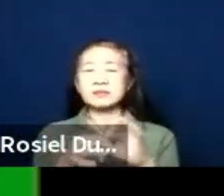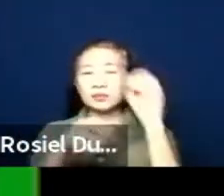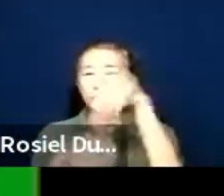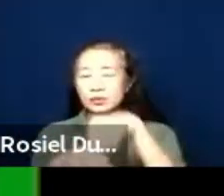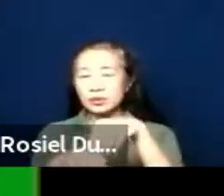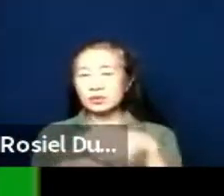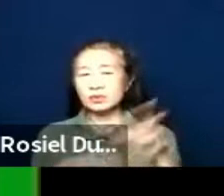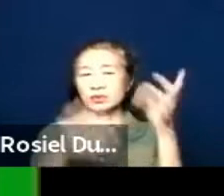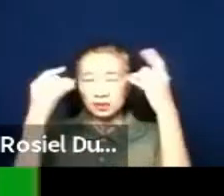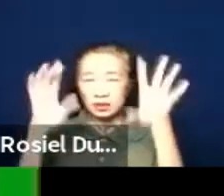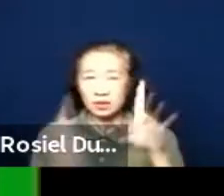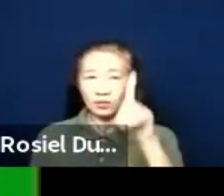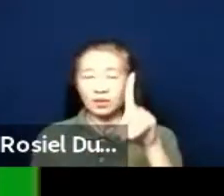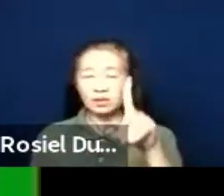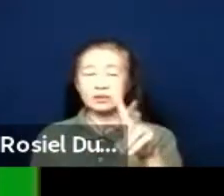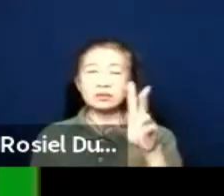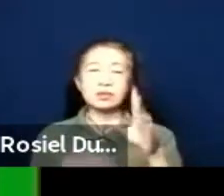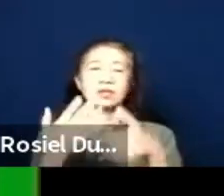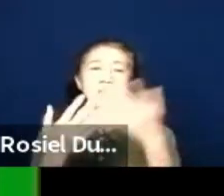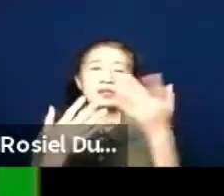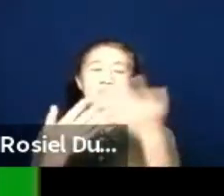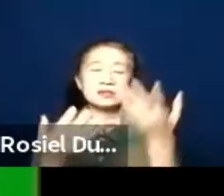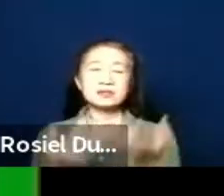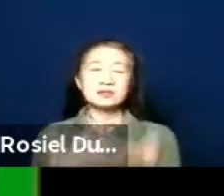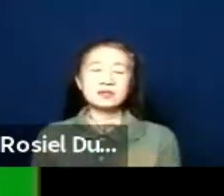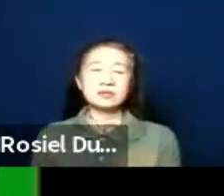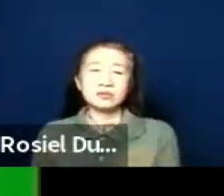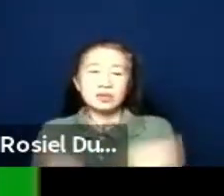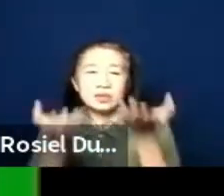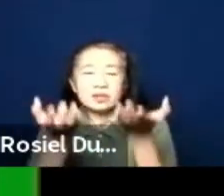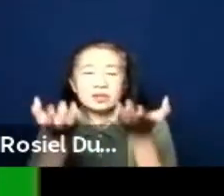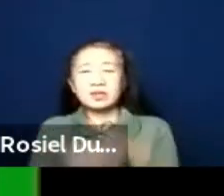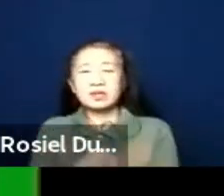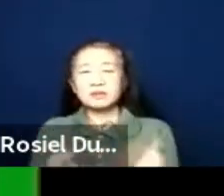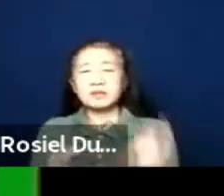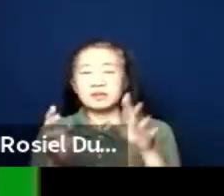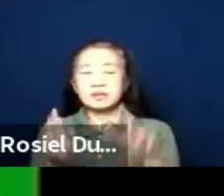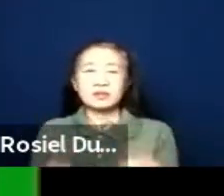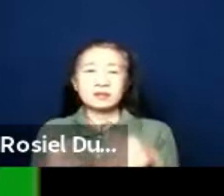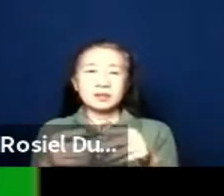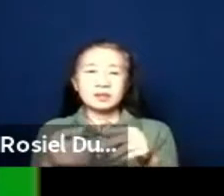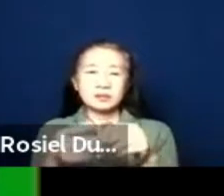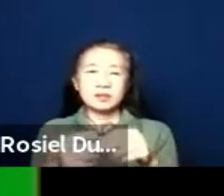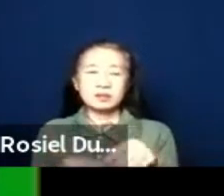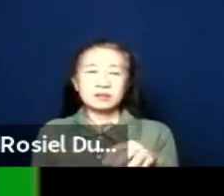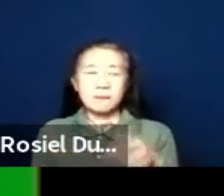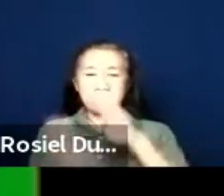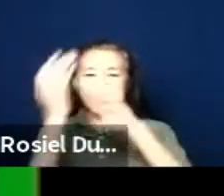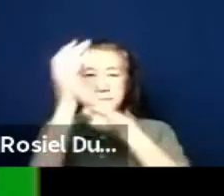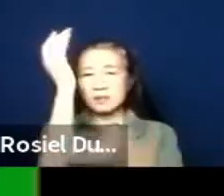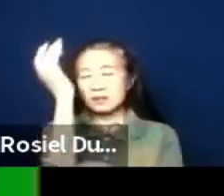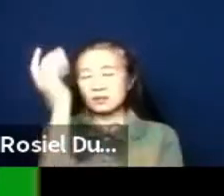kit in one or two easy-to-carry containers, such as plastic bins, duffel bag, or go